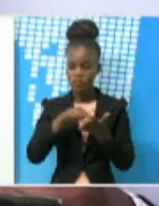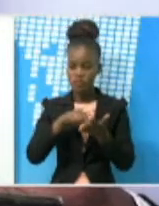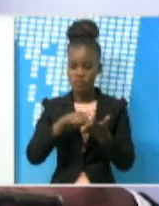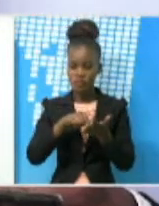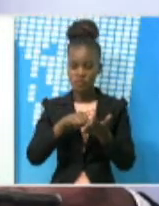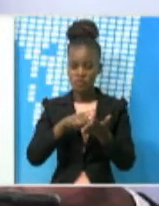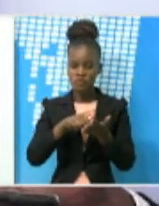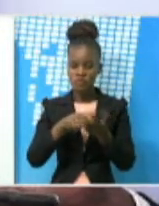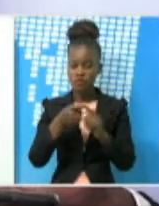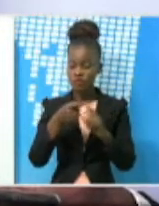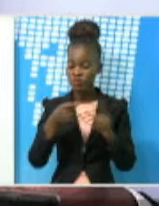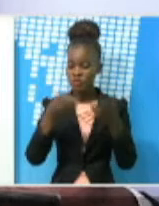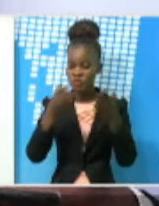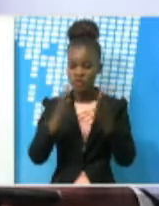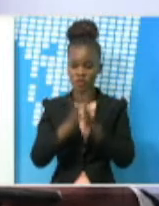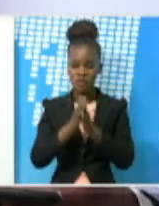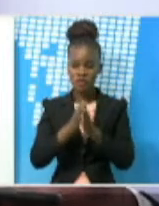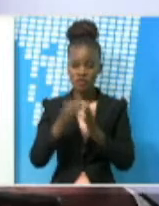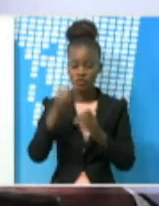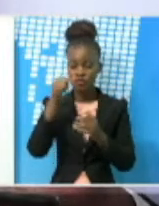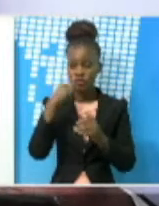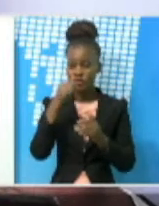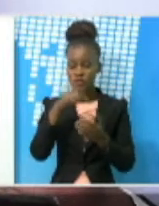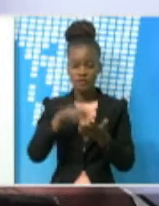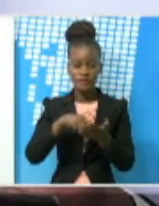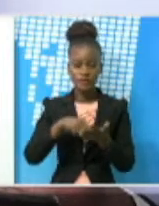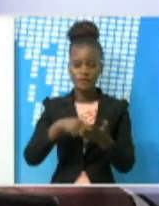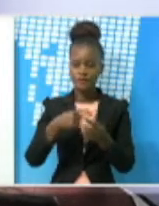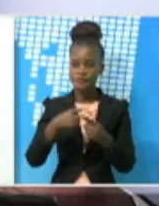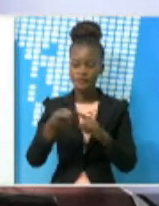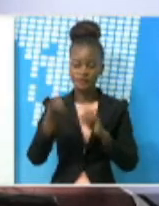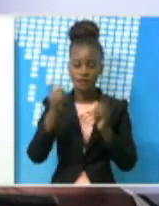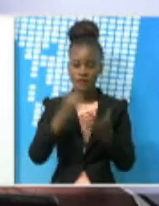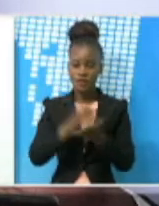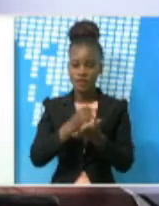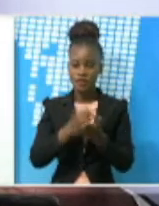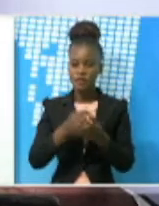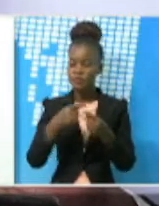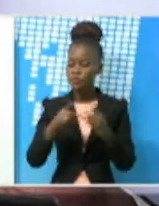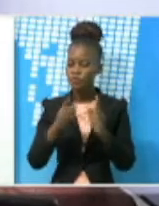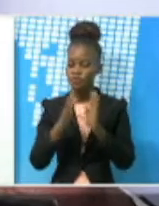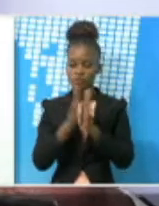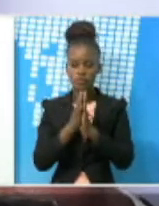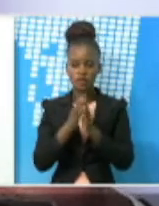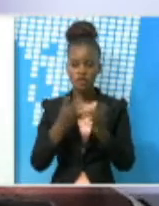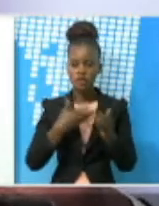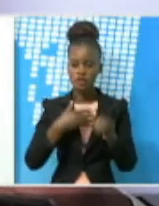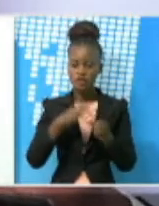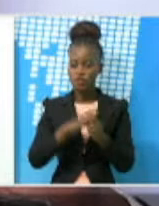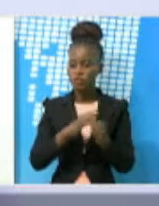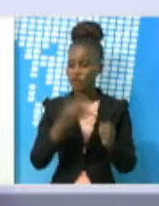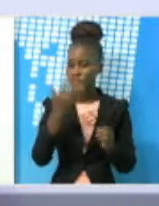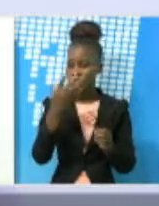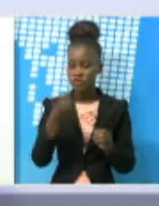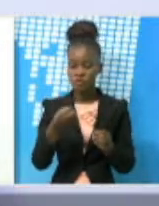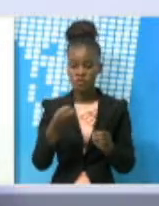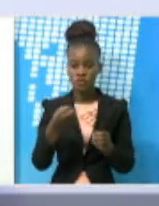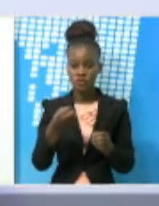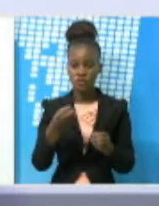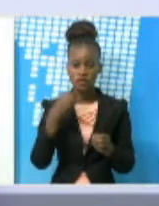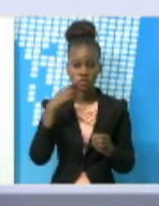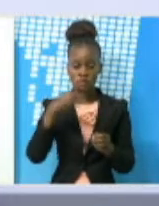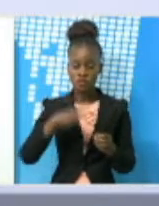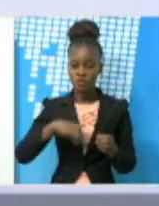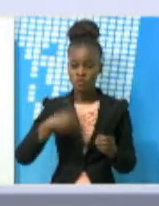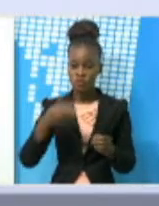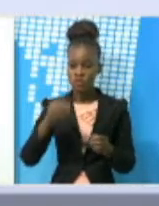from public and private sector. But as a bank, to begin with, we have allocated 50 billion. I'm